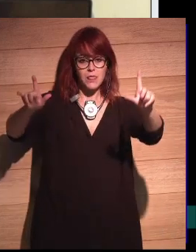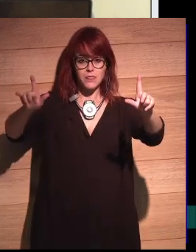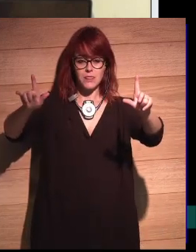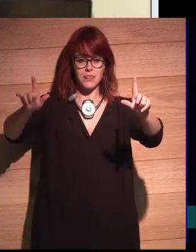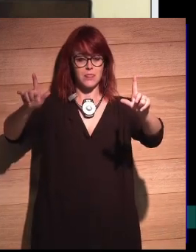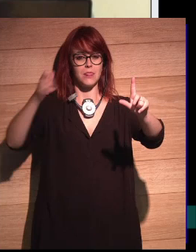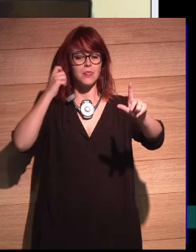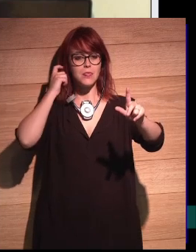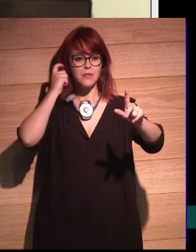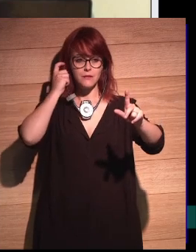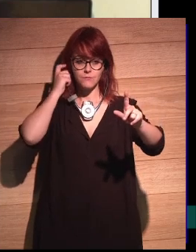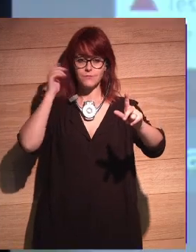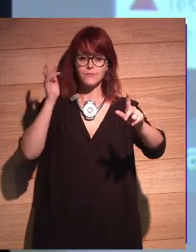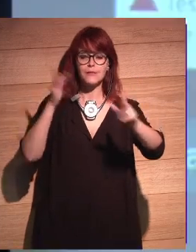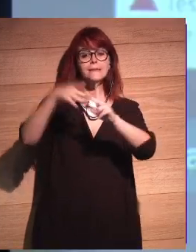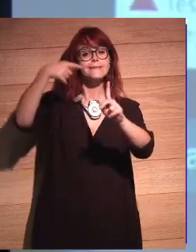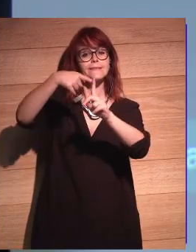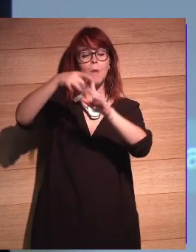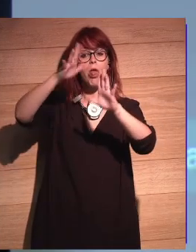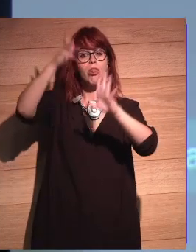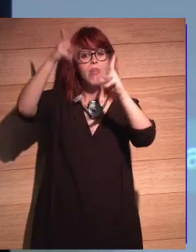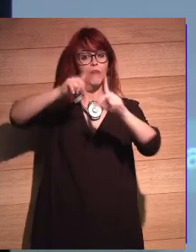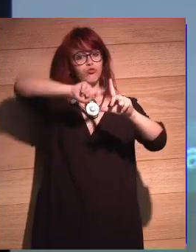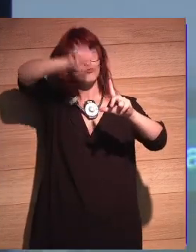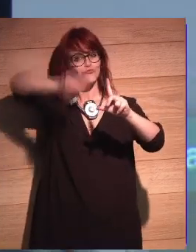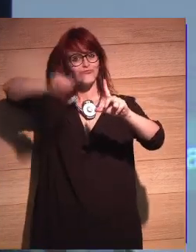itself around your arm, and it's really powerful.